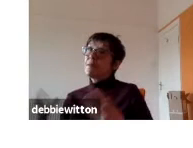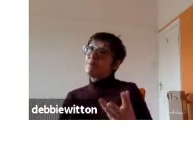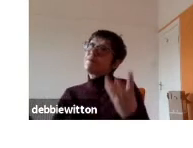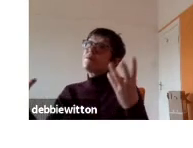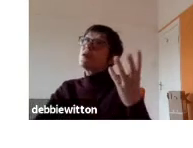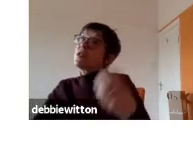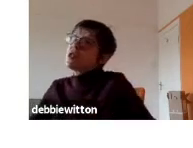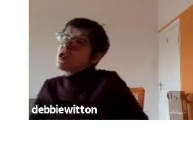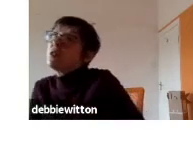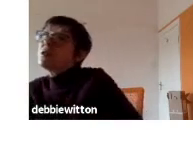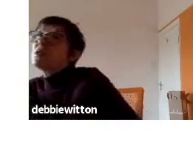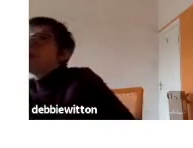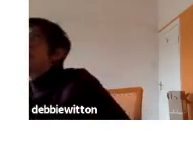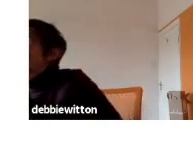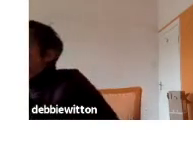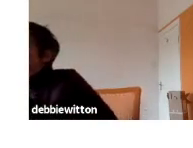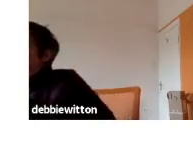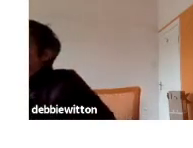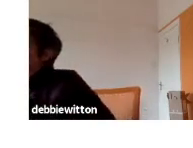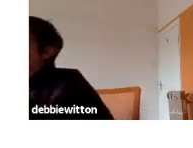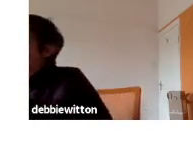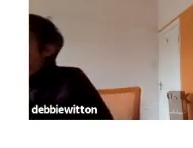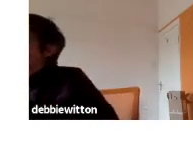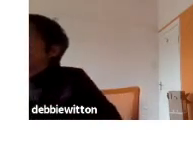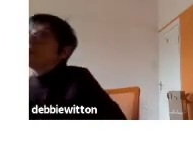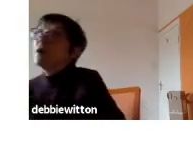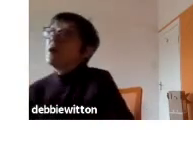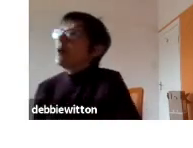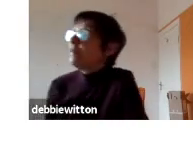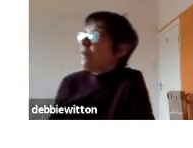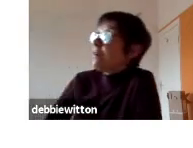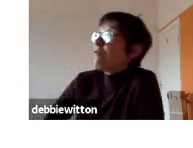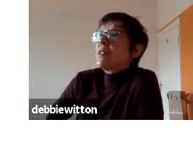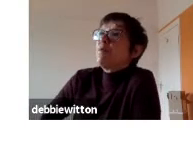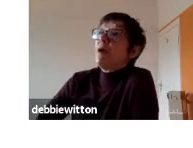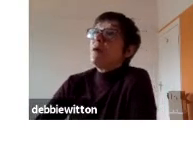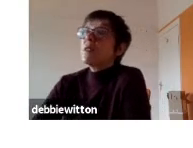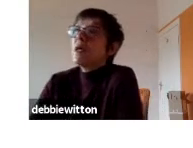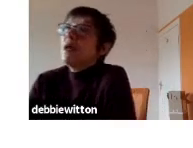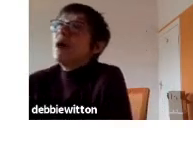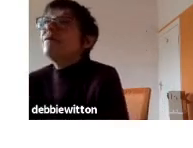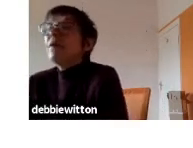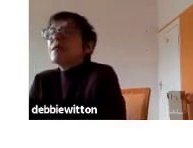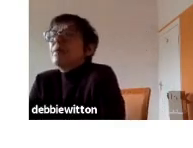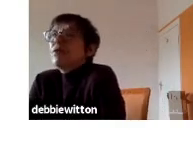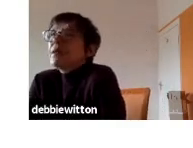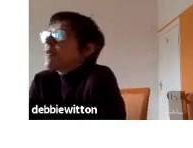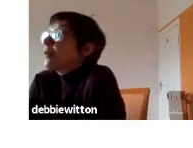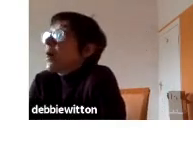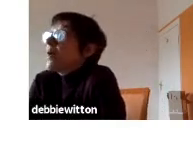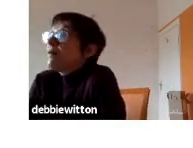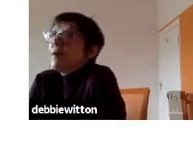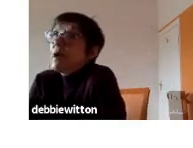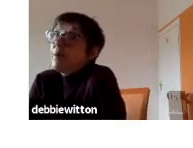I've never done a digital democracy before, but it really does offer a very transparent and very